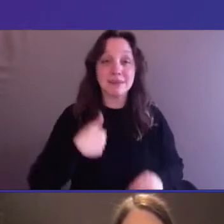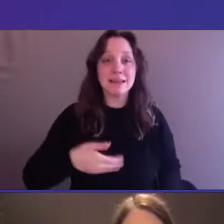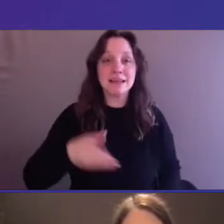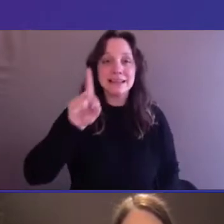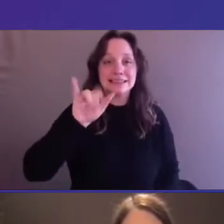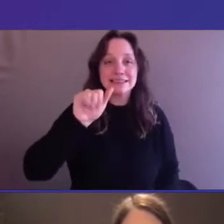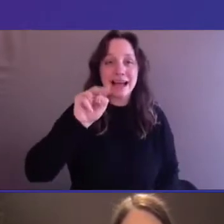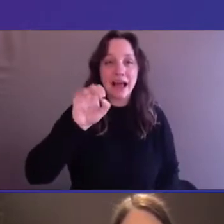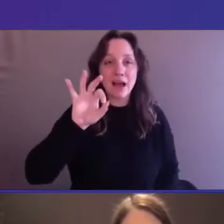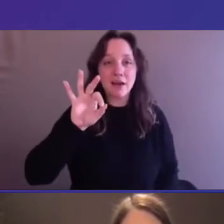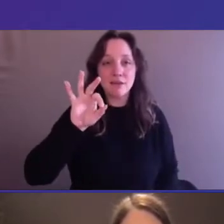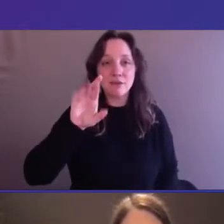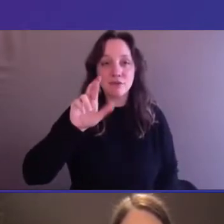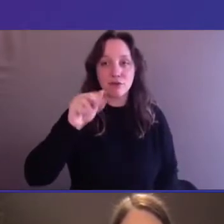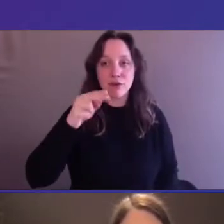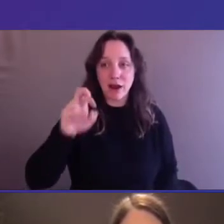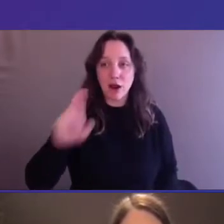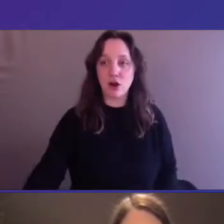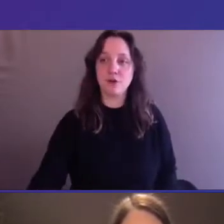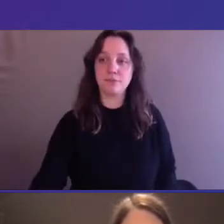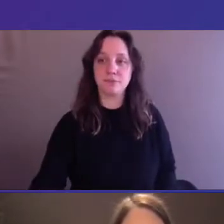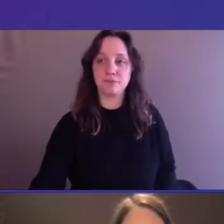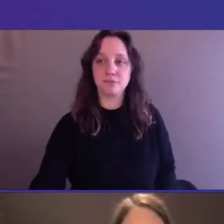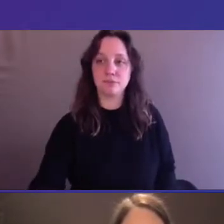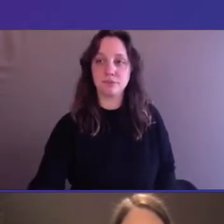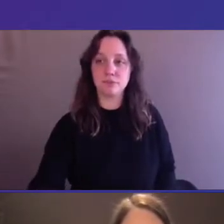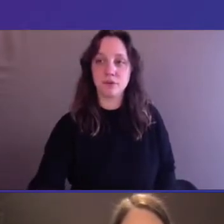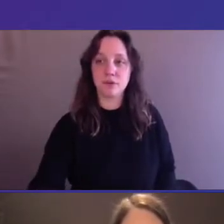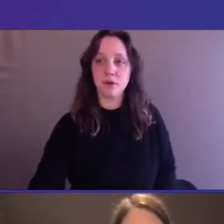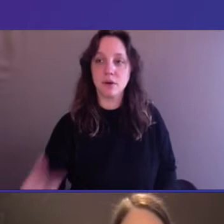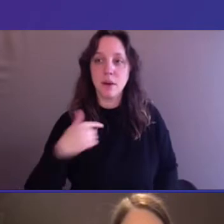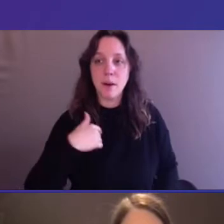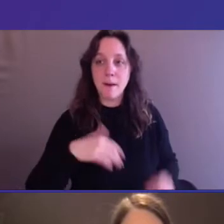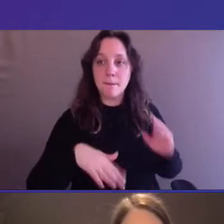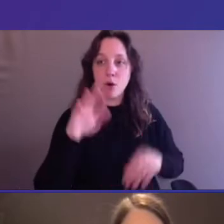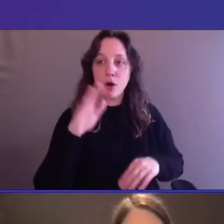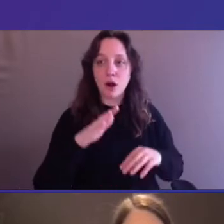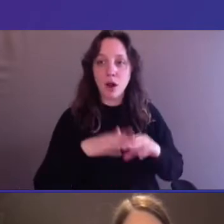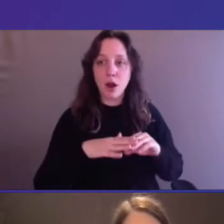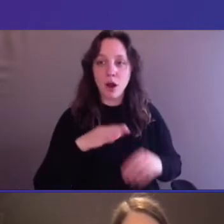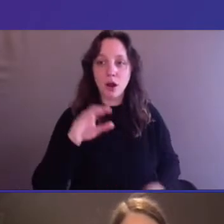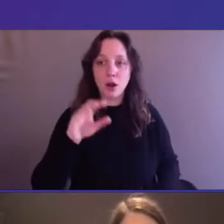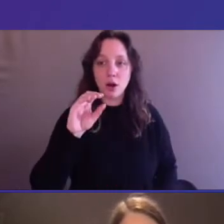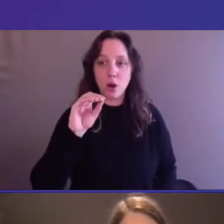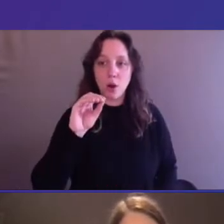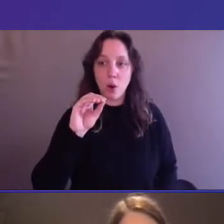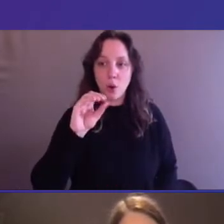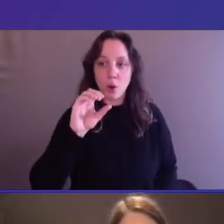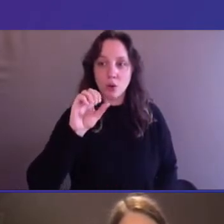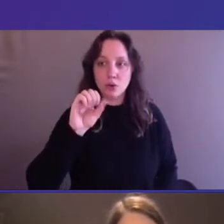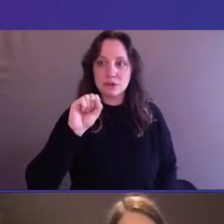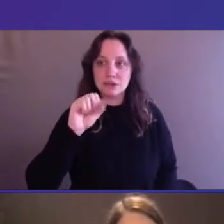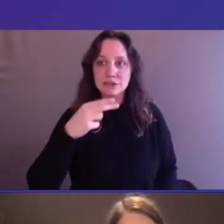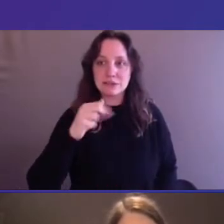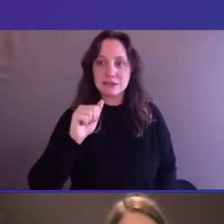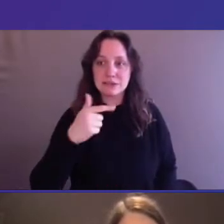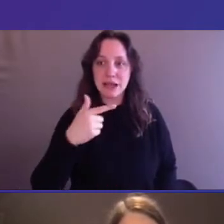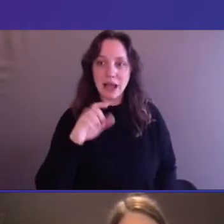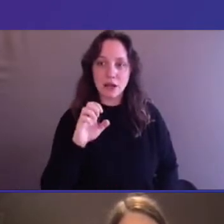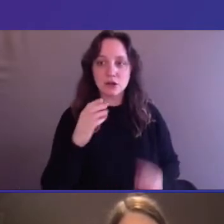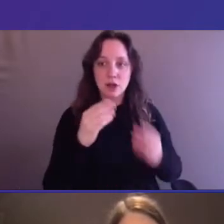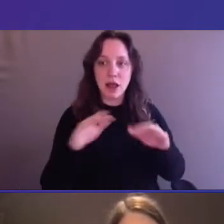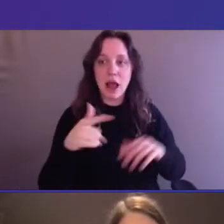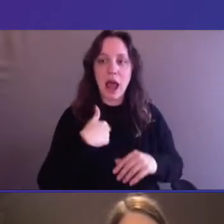from Osage, born on Osage Nation, tribally enrolled person, and also have documented